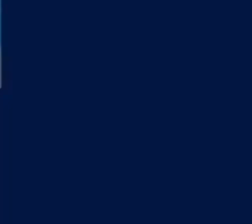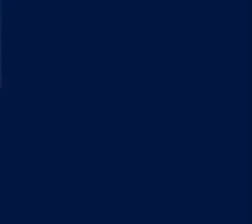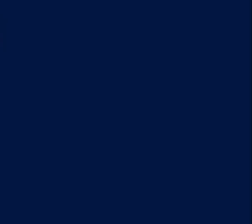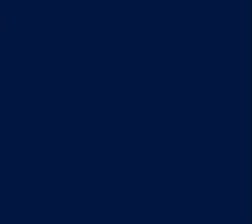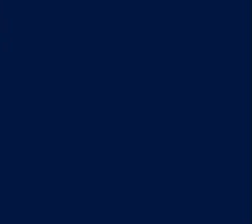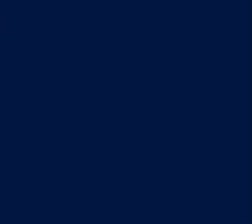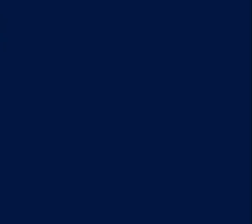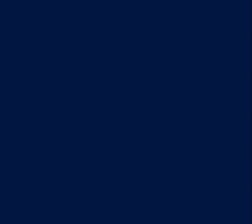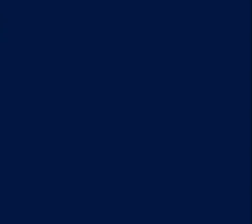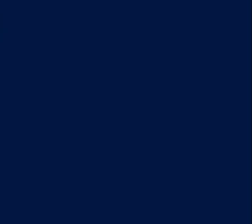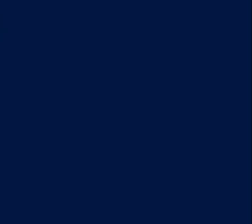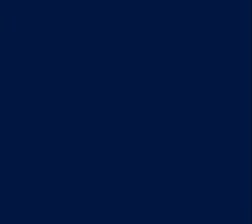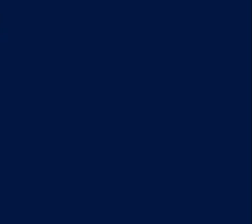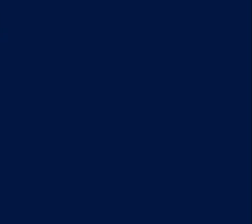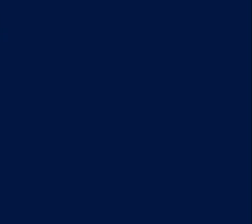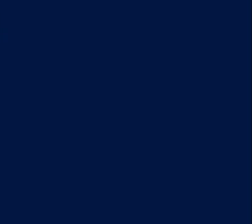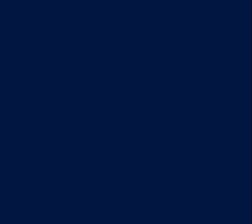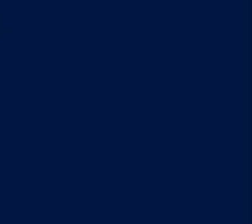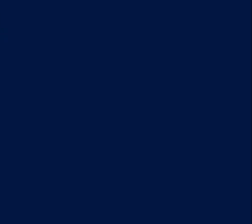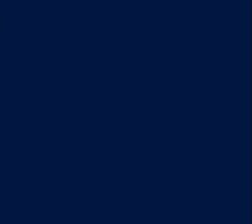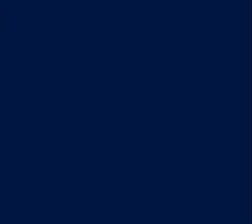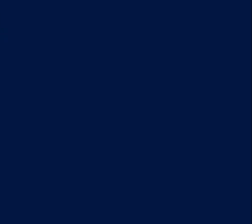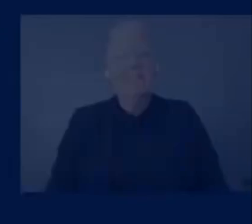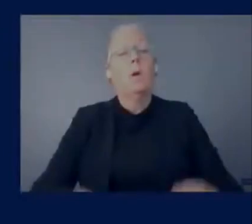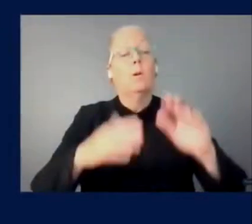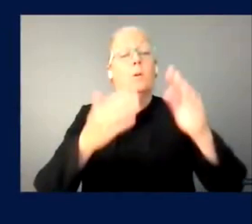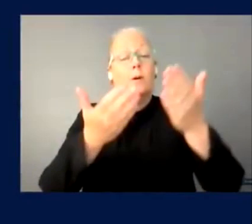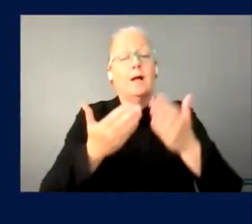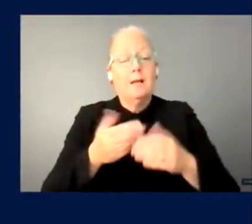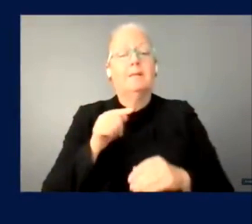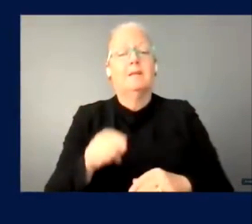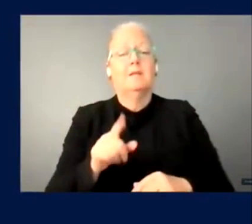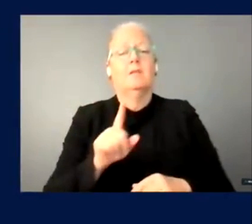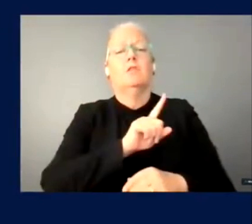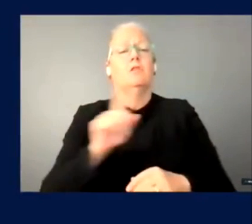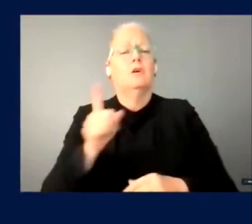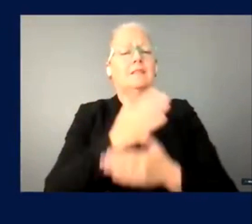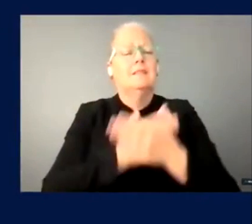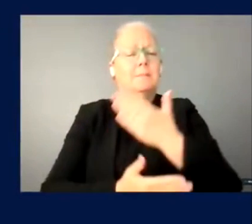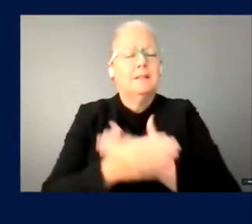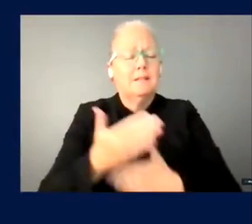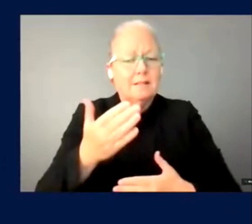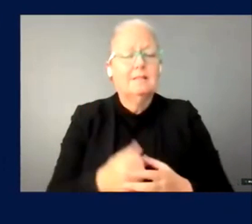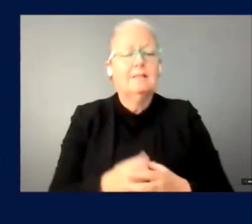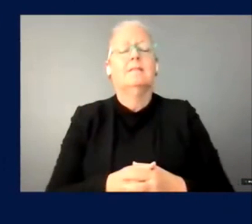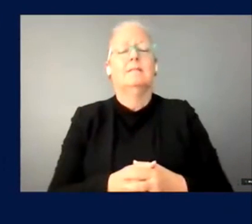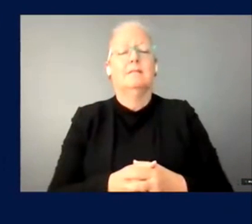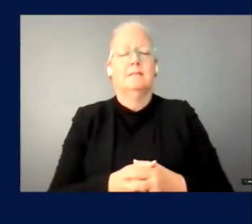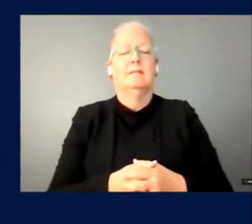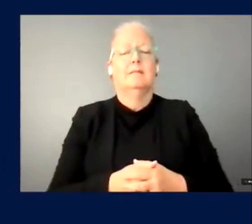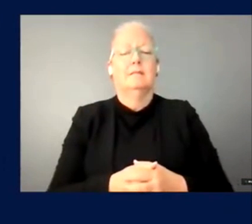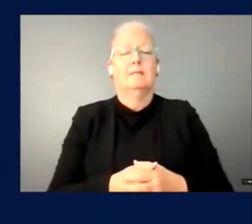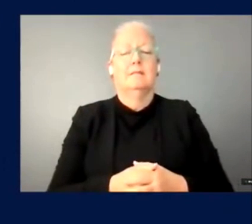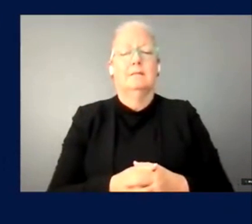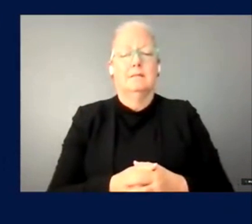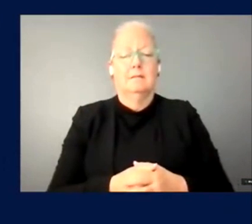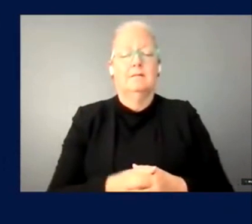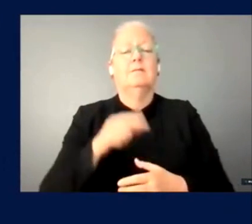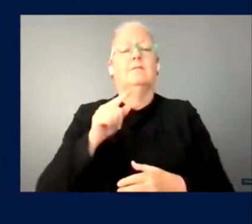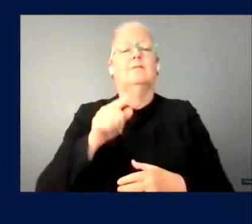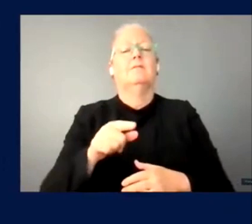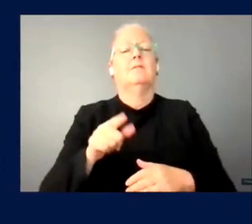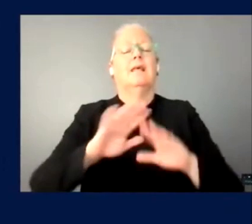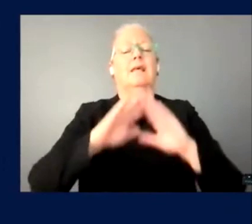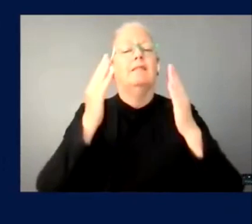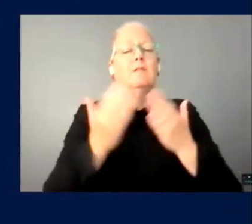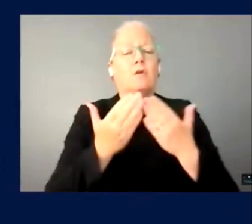Hi there, welcome to the Non-Visible Disabilities and Conditions session at the 4th International Conference. This